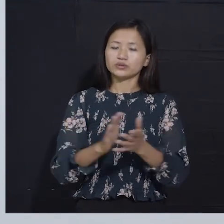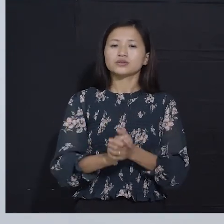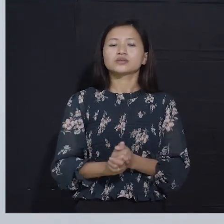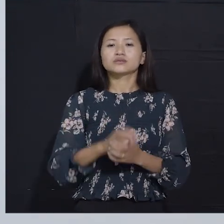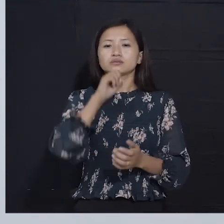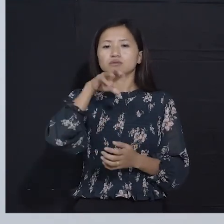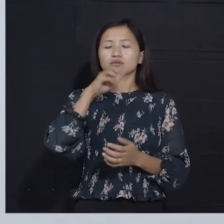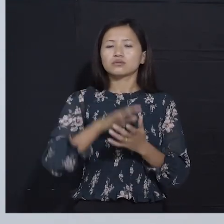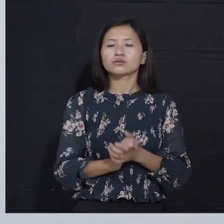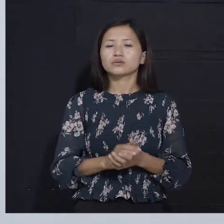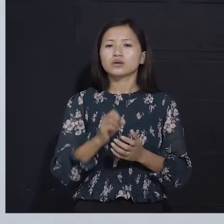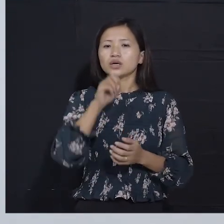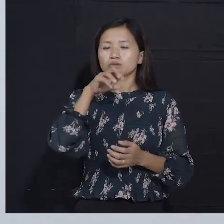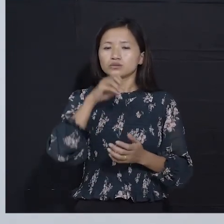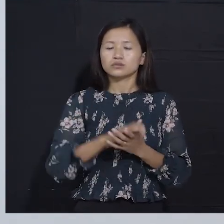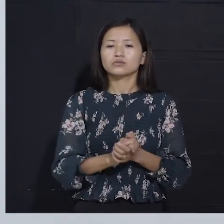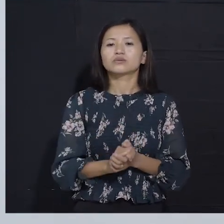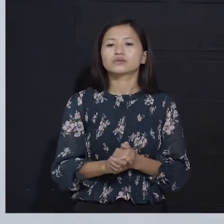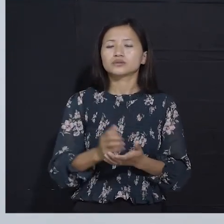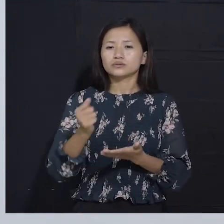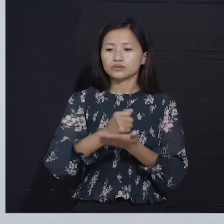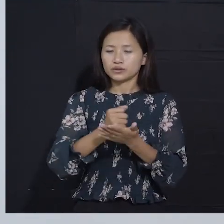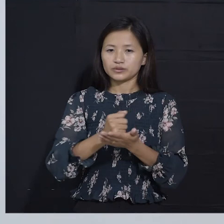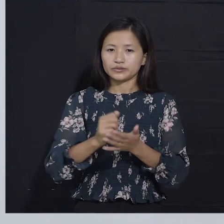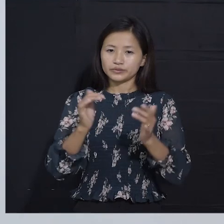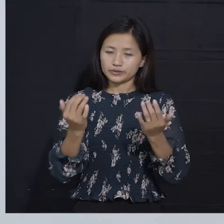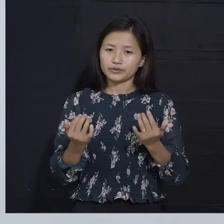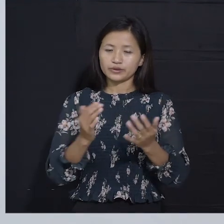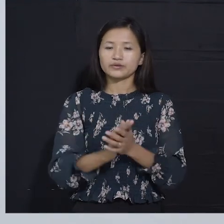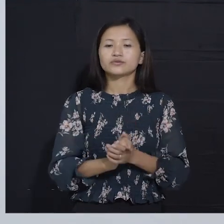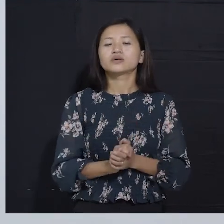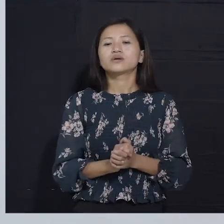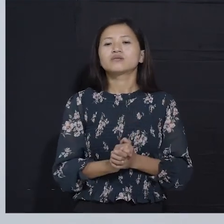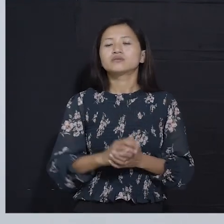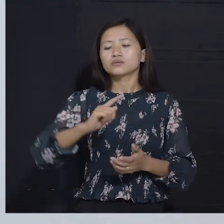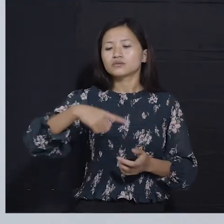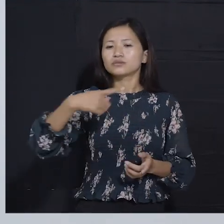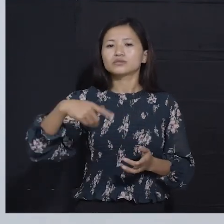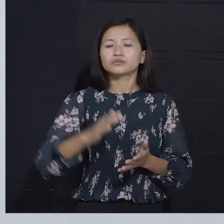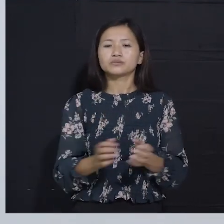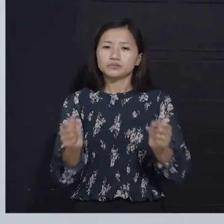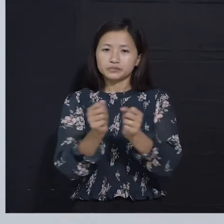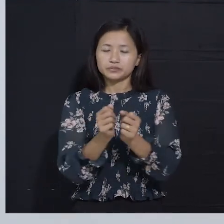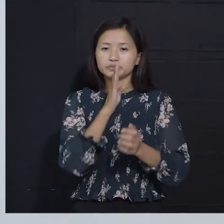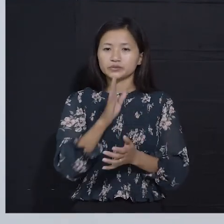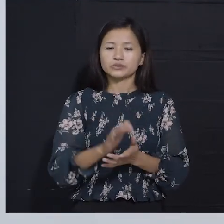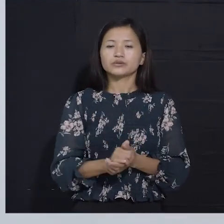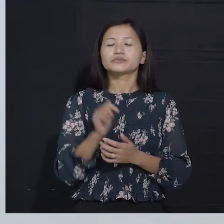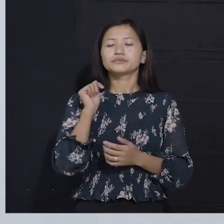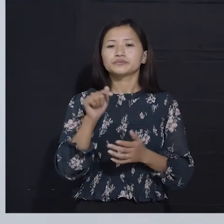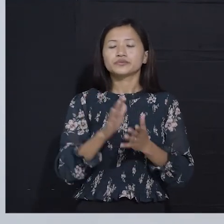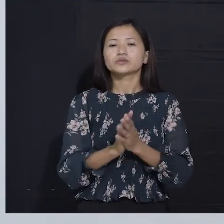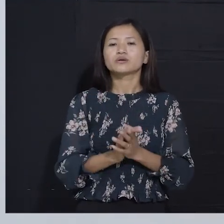might understand, may not understand, but he told him, it's okay. Since you saved my life, I will always be with you. Okay, you will be